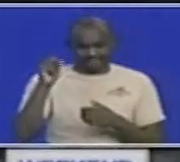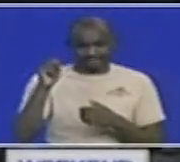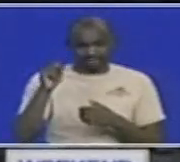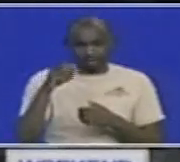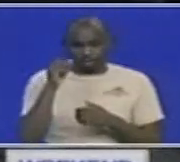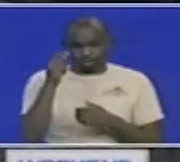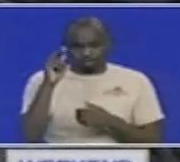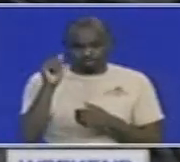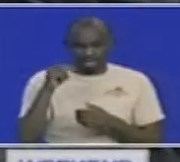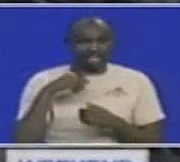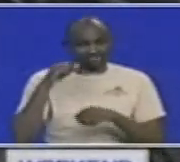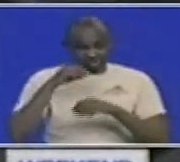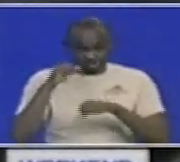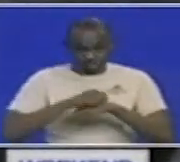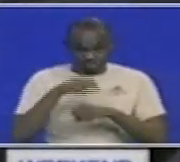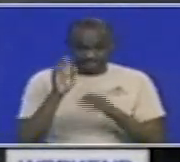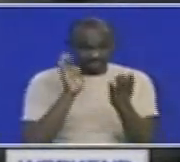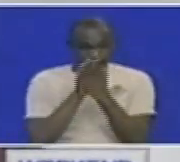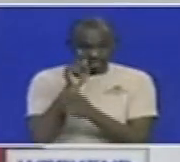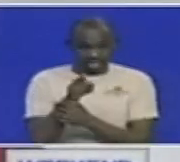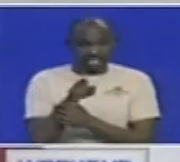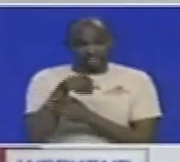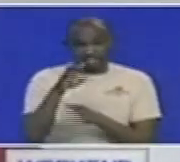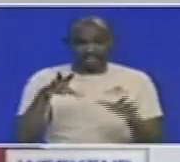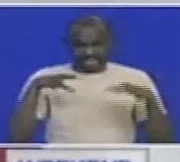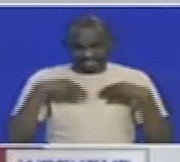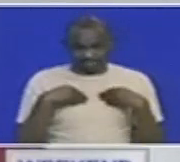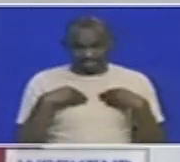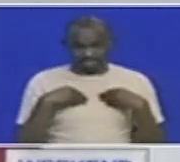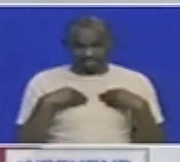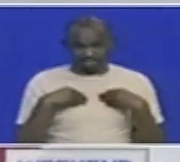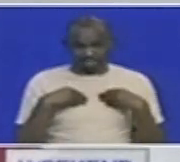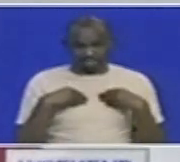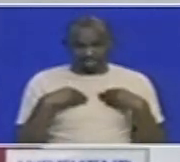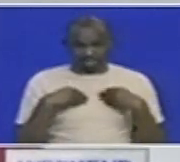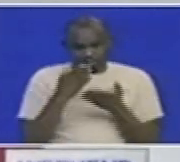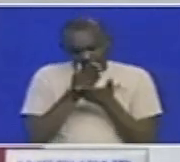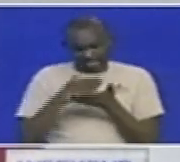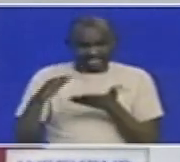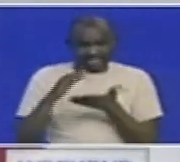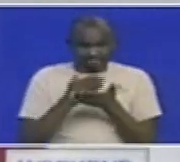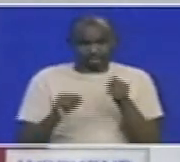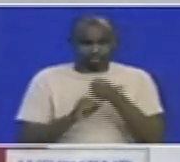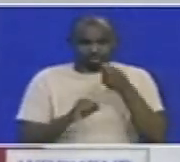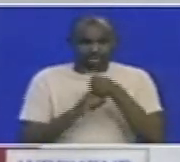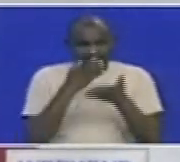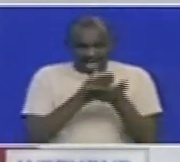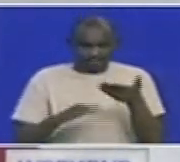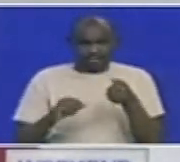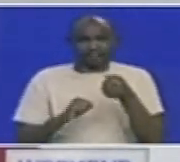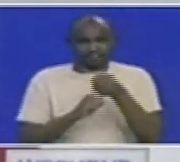that I had got, they agreed to partially sponsor me so that I